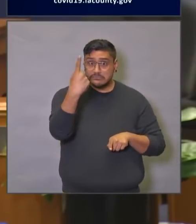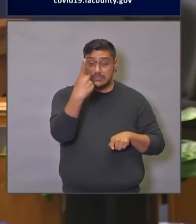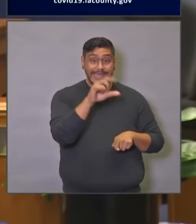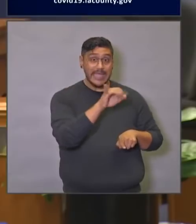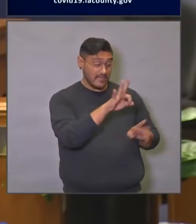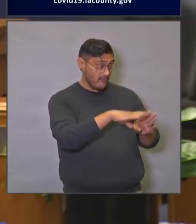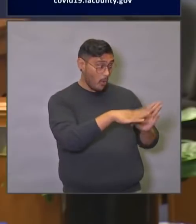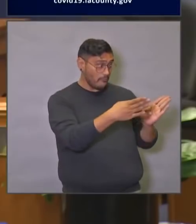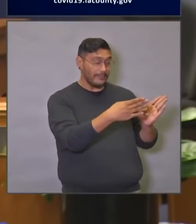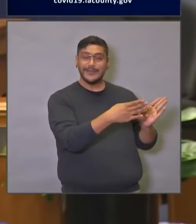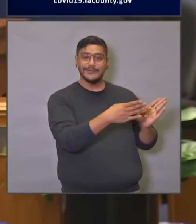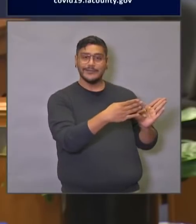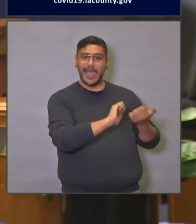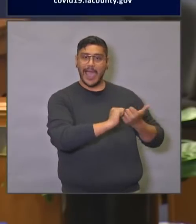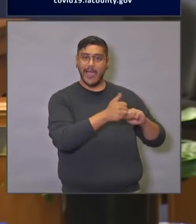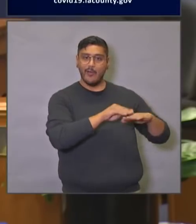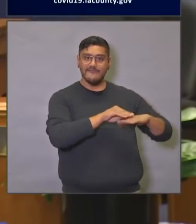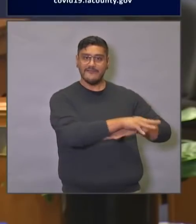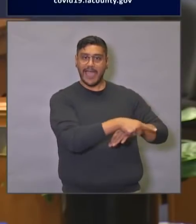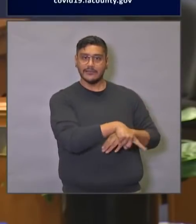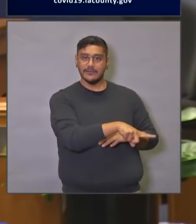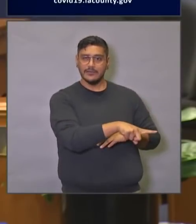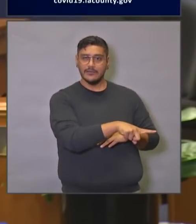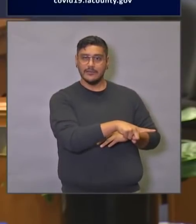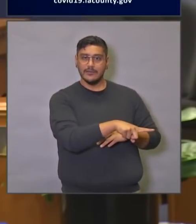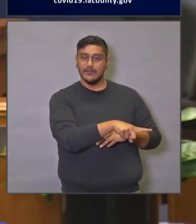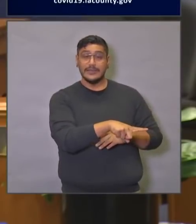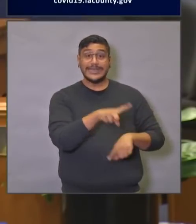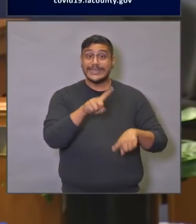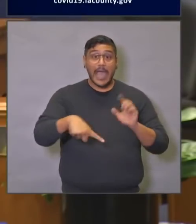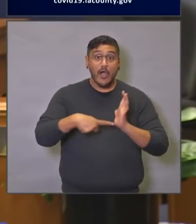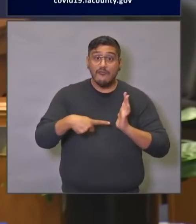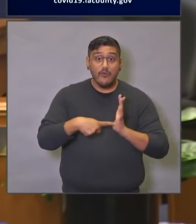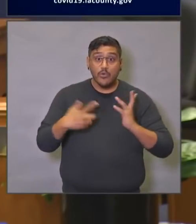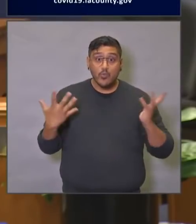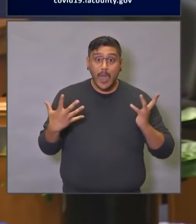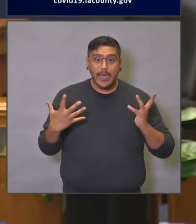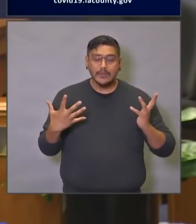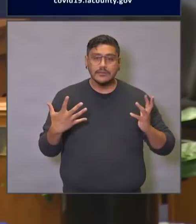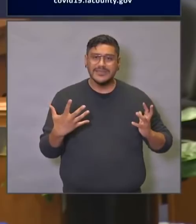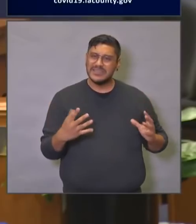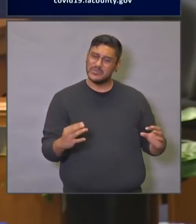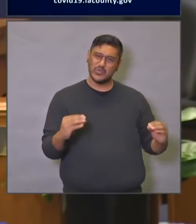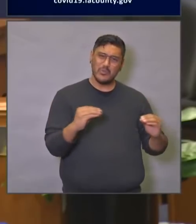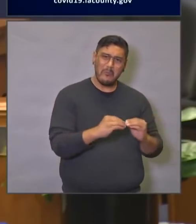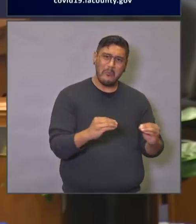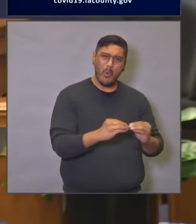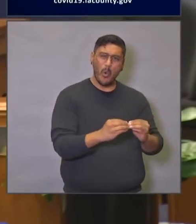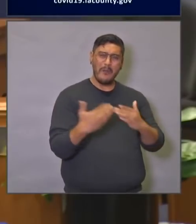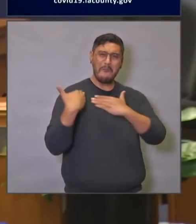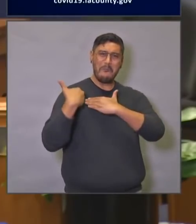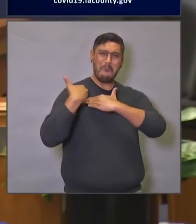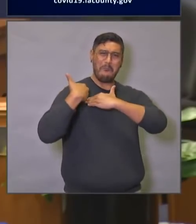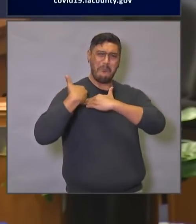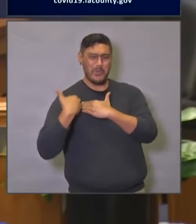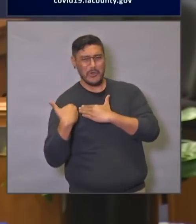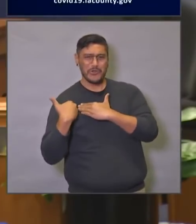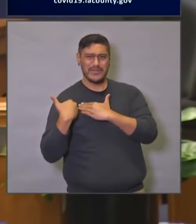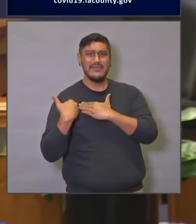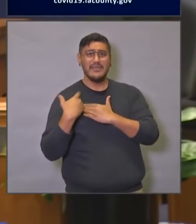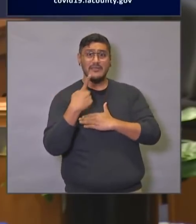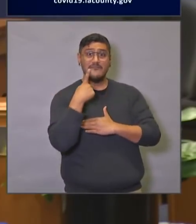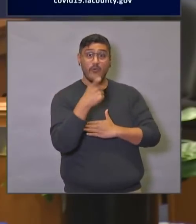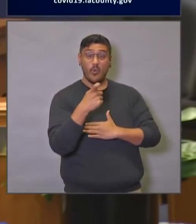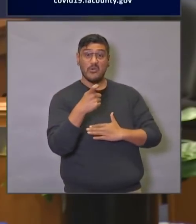that the one thing we cannot afford right now is to put an added burden in those communities that are disproportionately